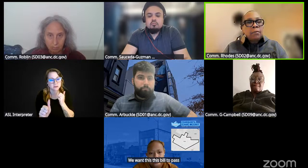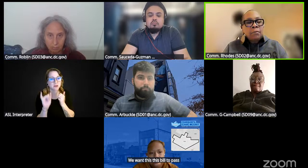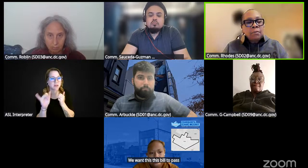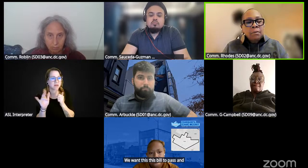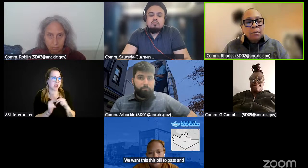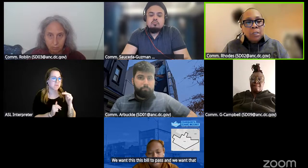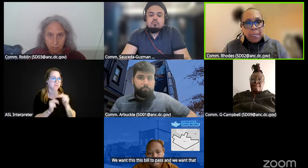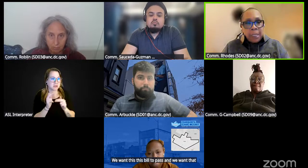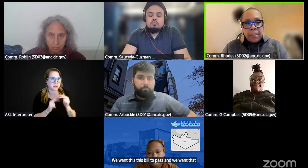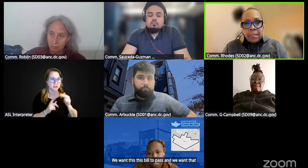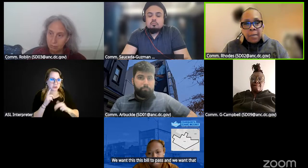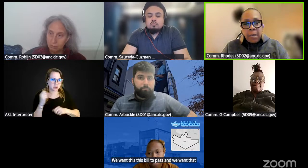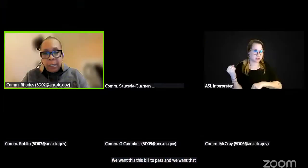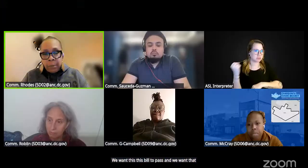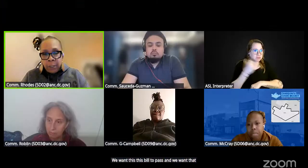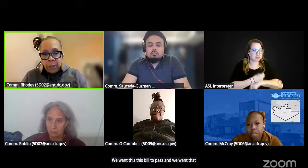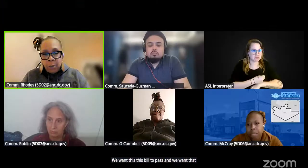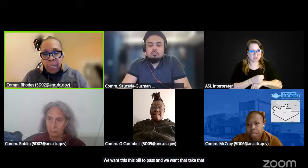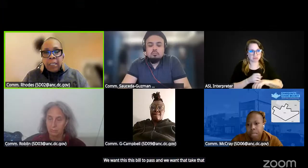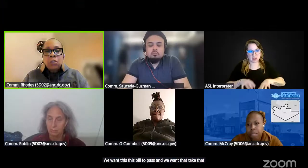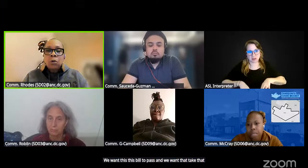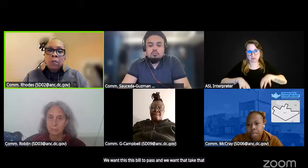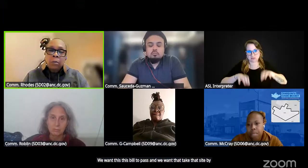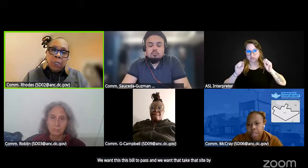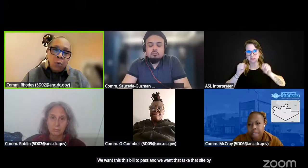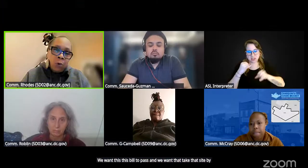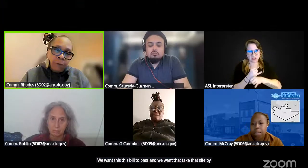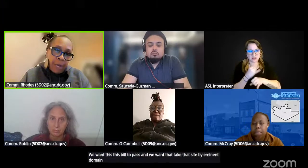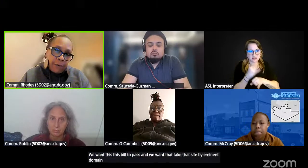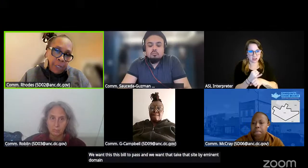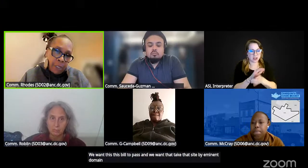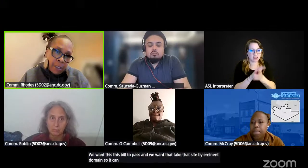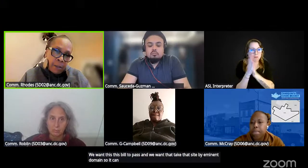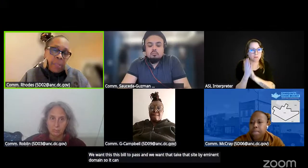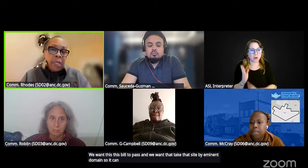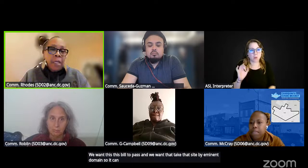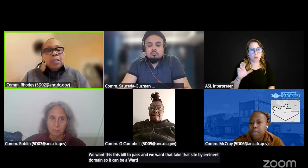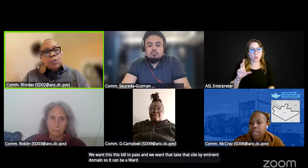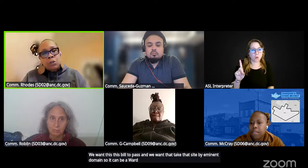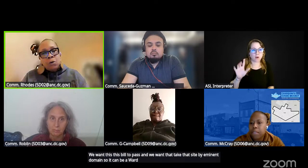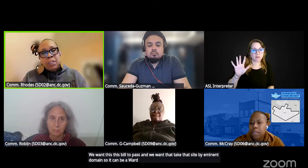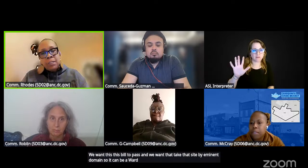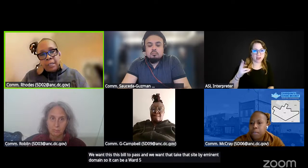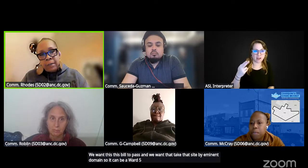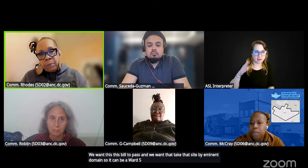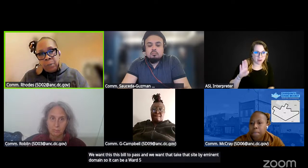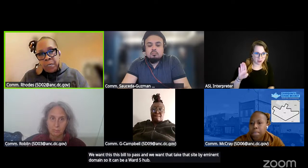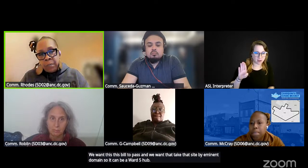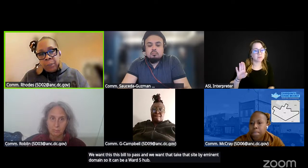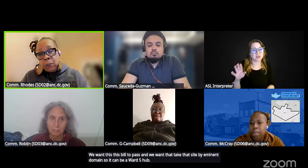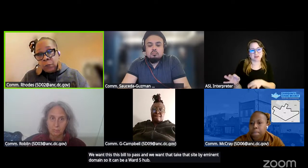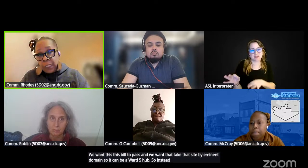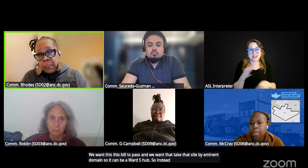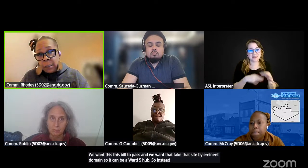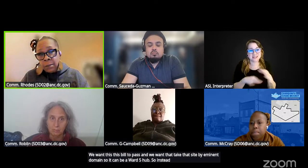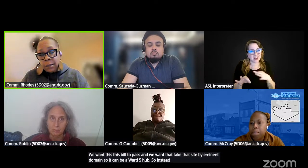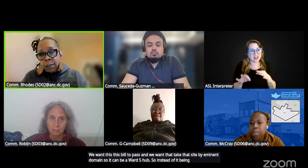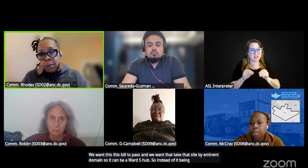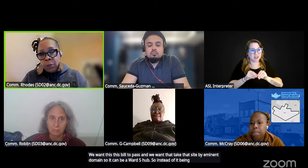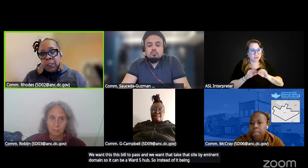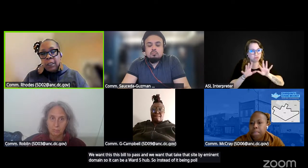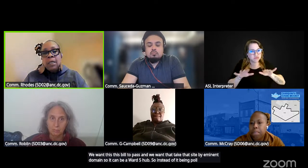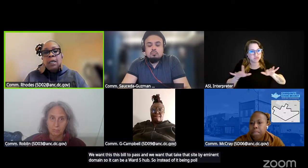that take that site by eminent domain so it can be a Ward 5 hub. So instead of it being polluting